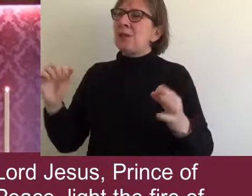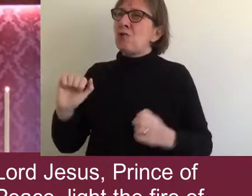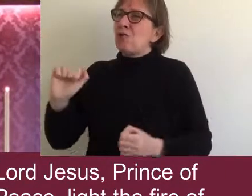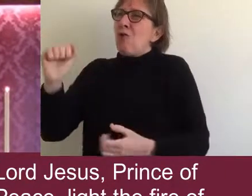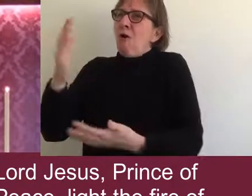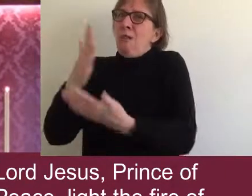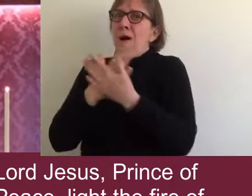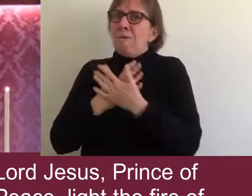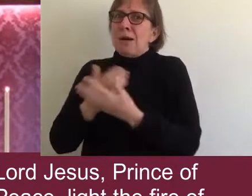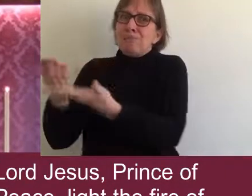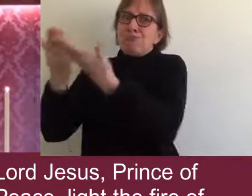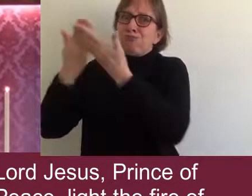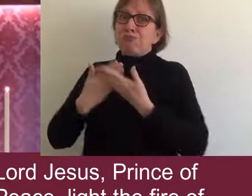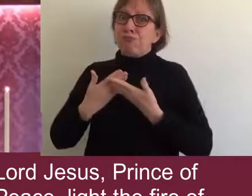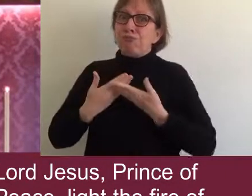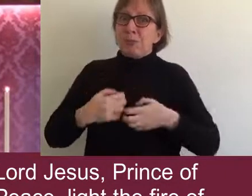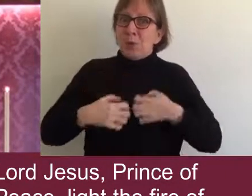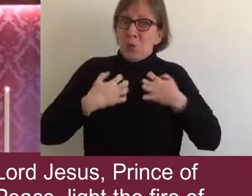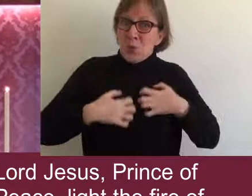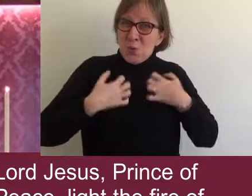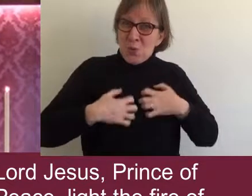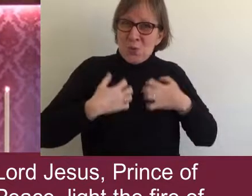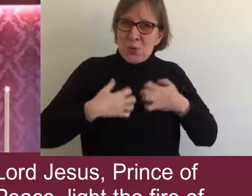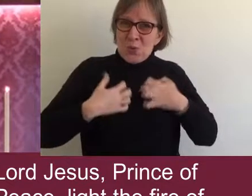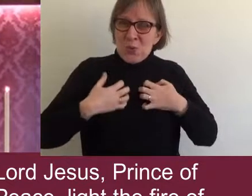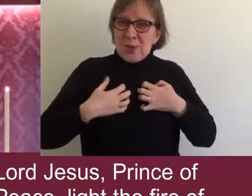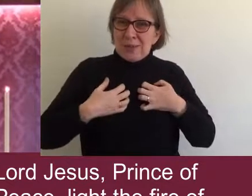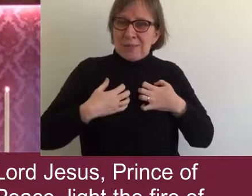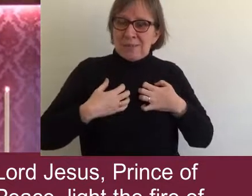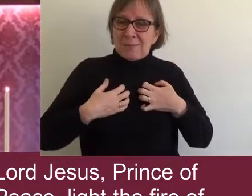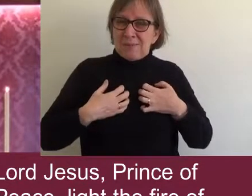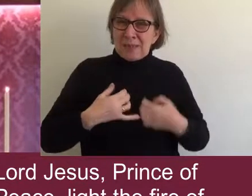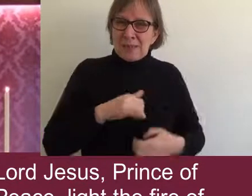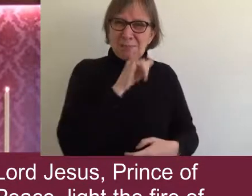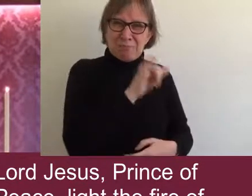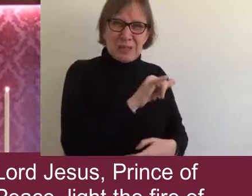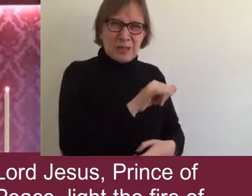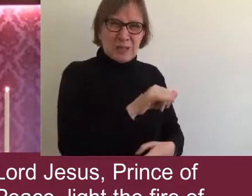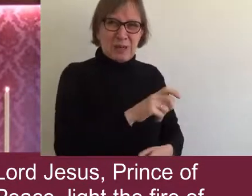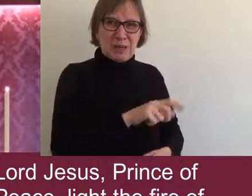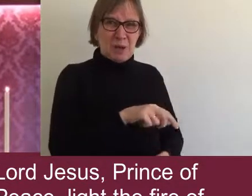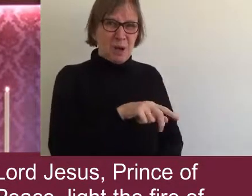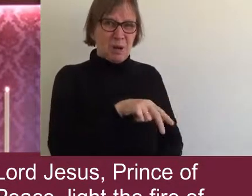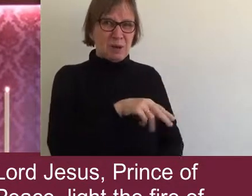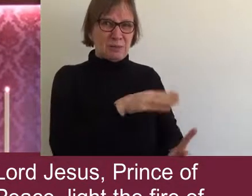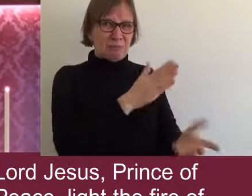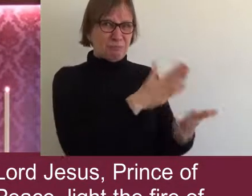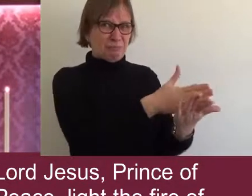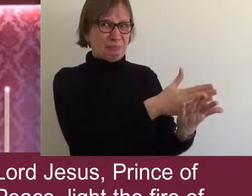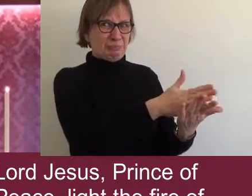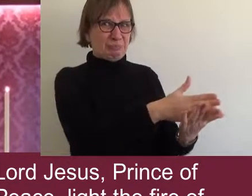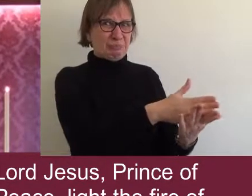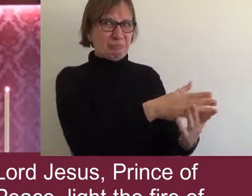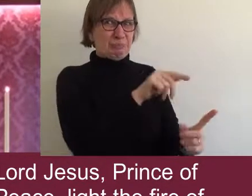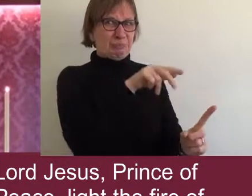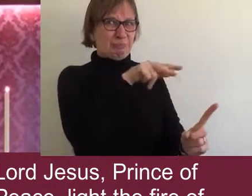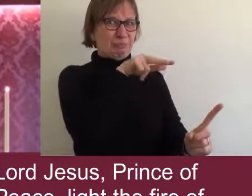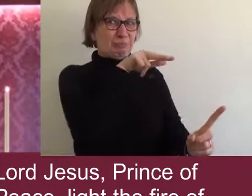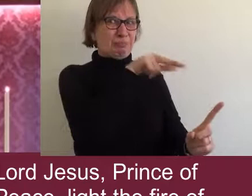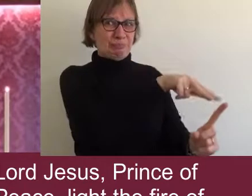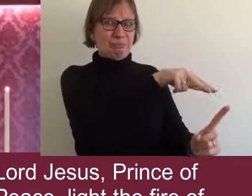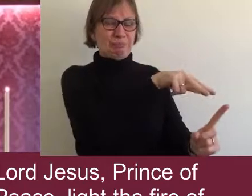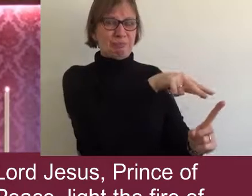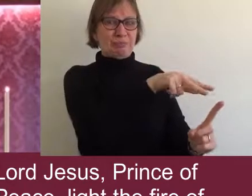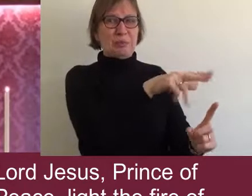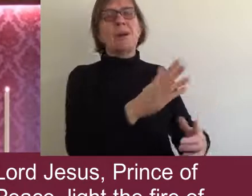in us, that suspicions, contempt, and misunderstandings cease in the